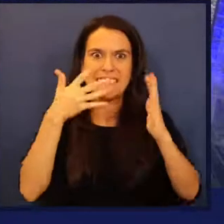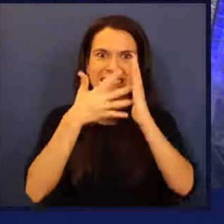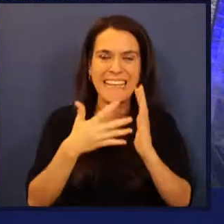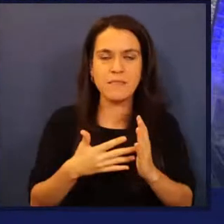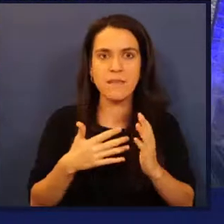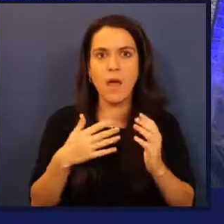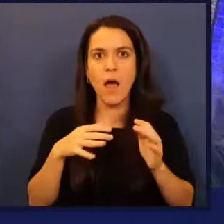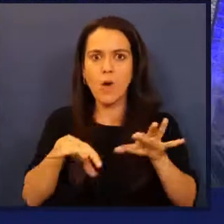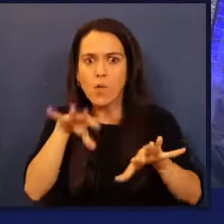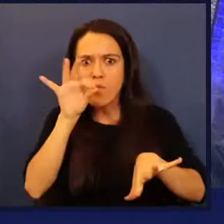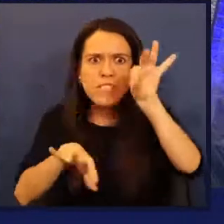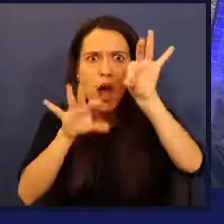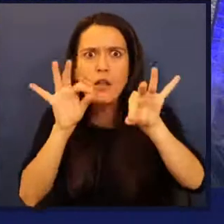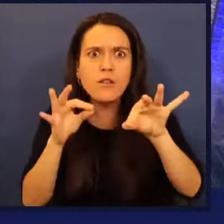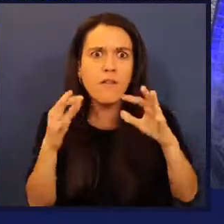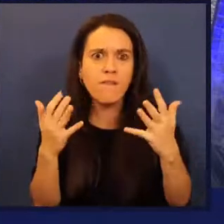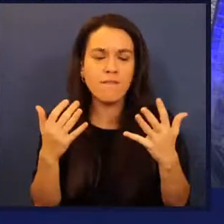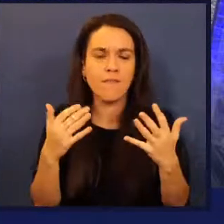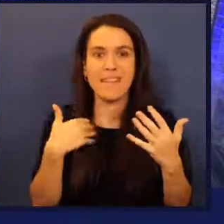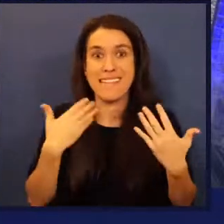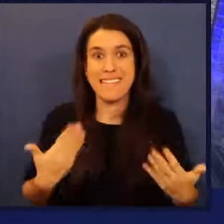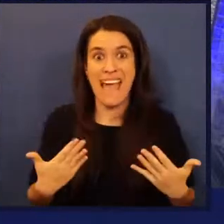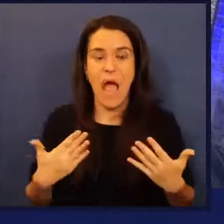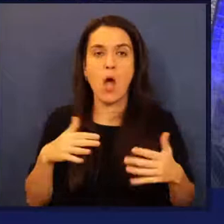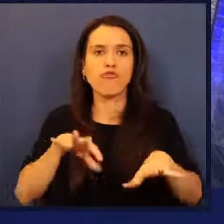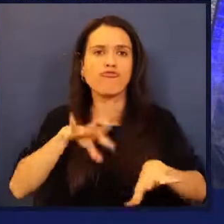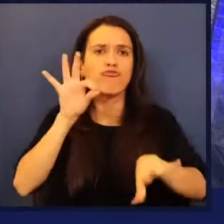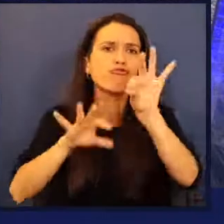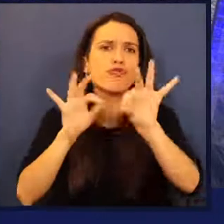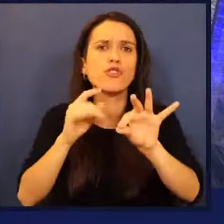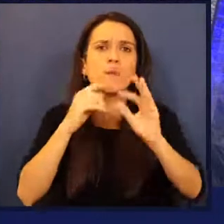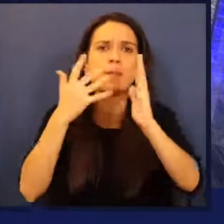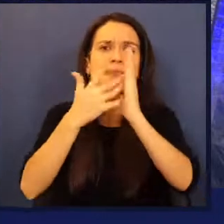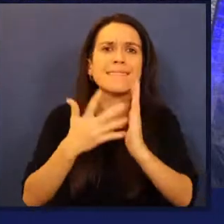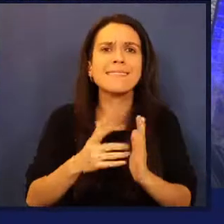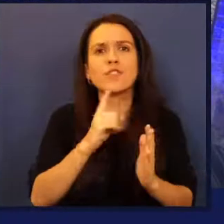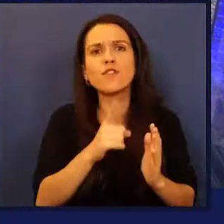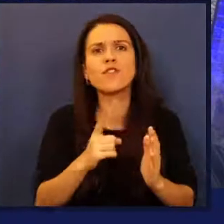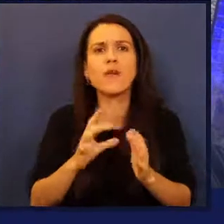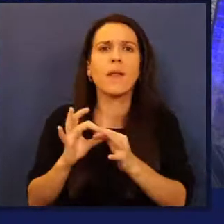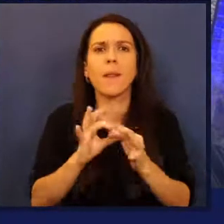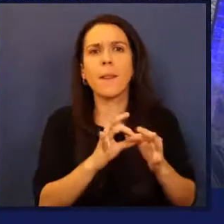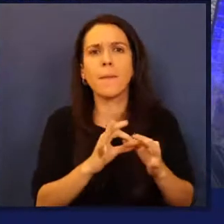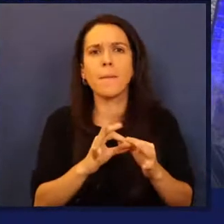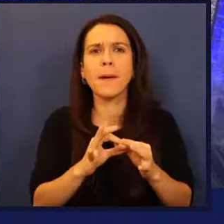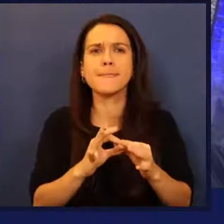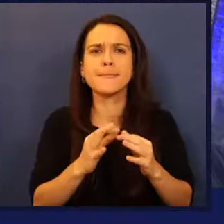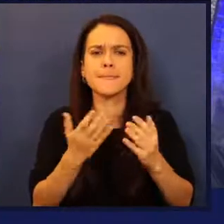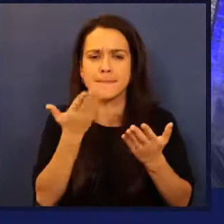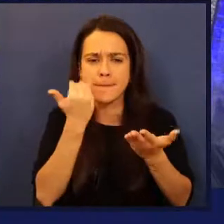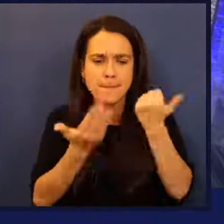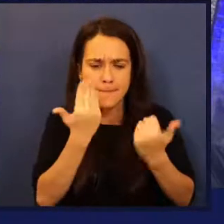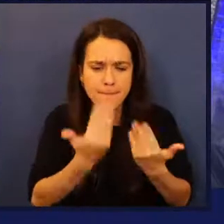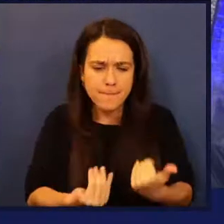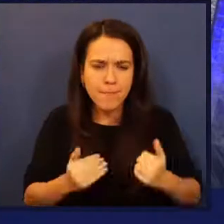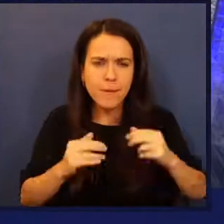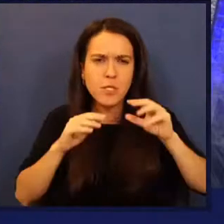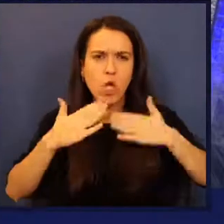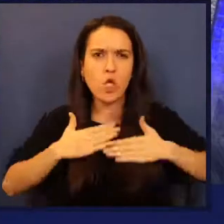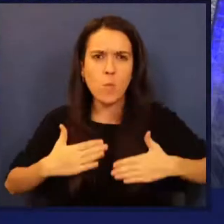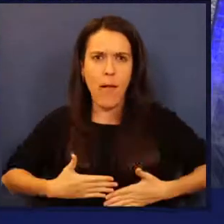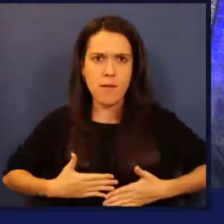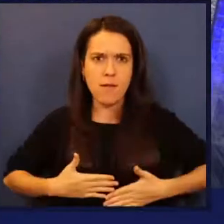results that they give. Because right now the results that come out of a lot of these tests have to be discerned by a human, and then we have to go